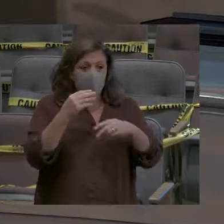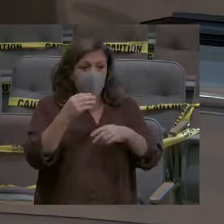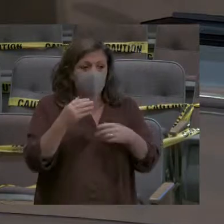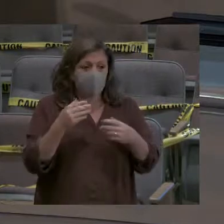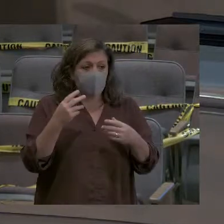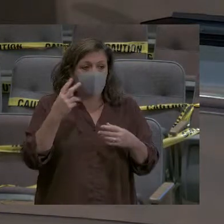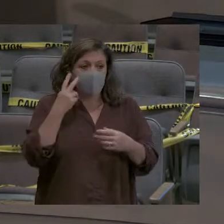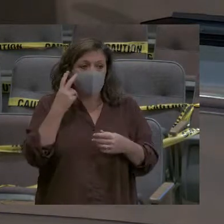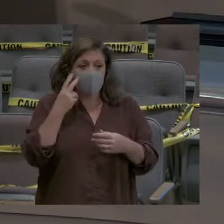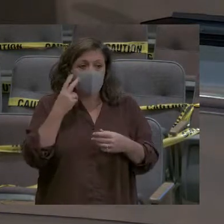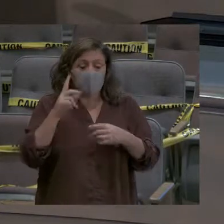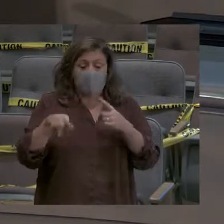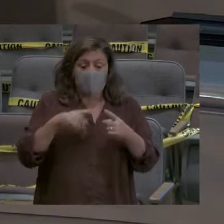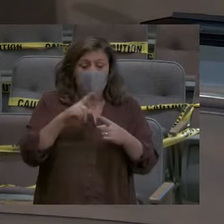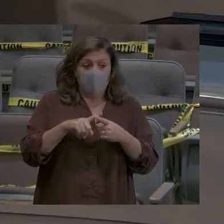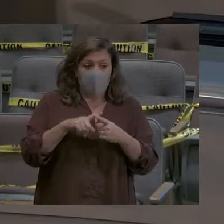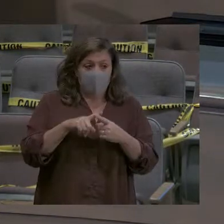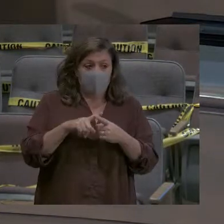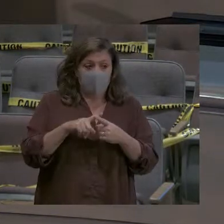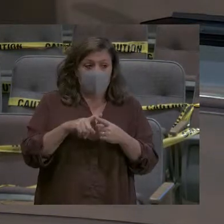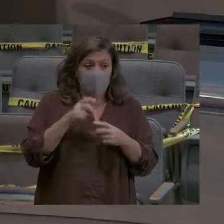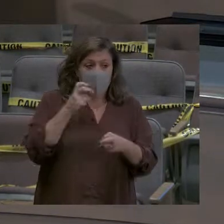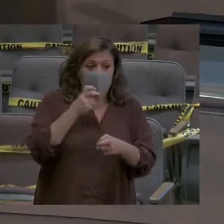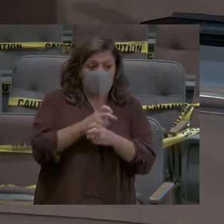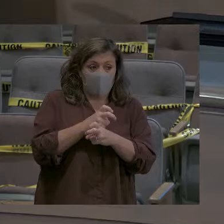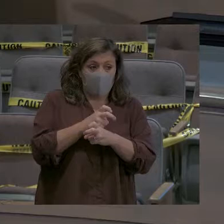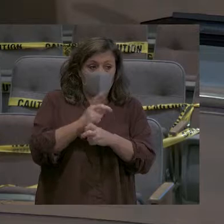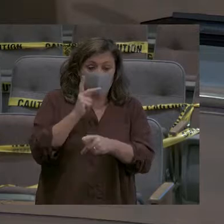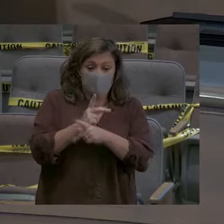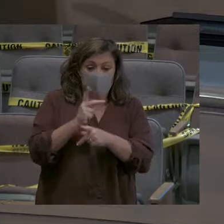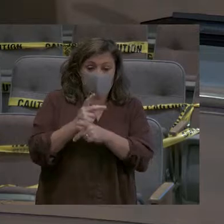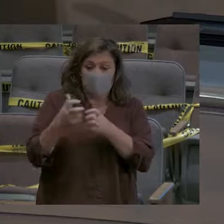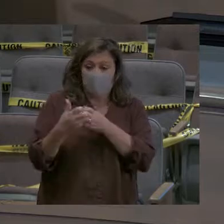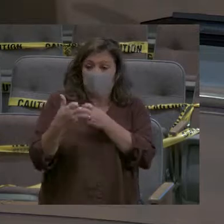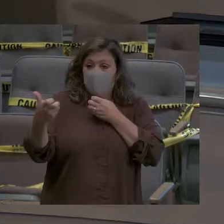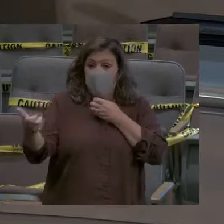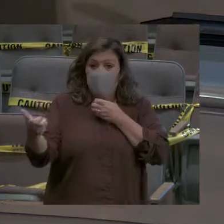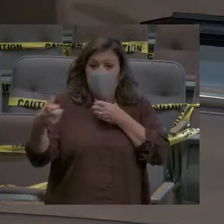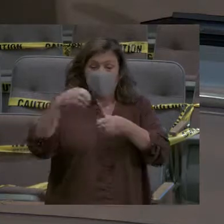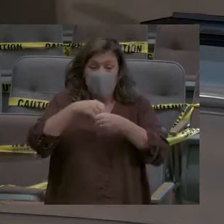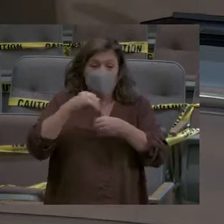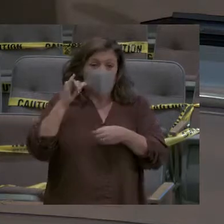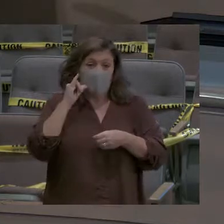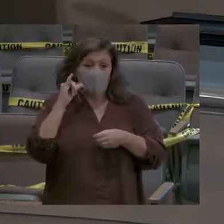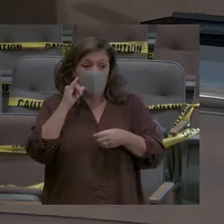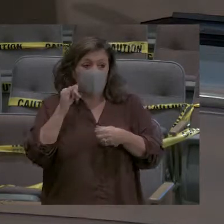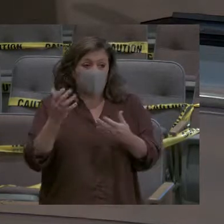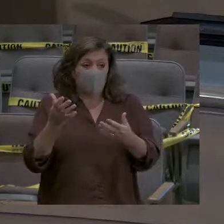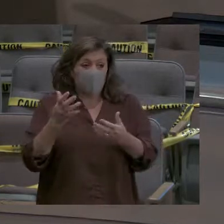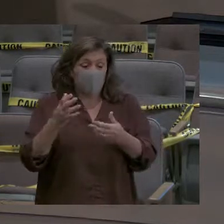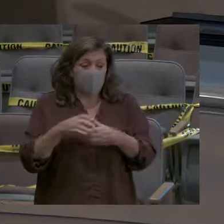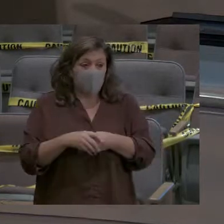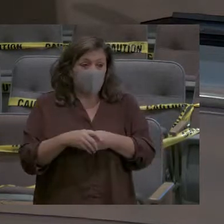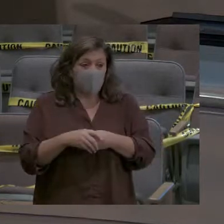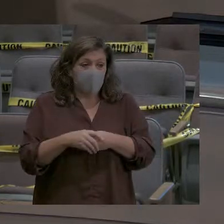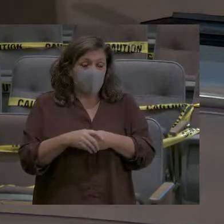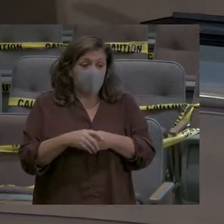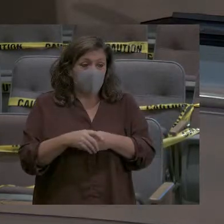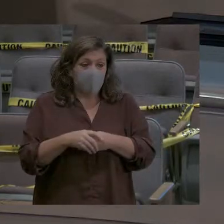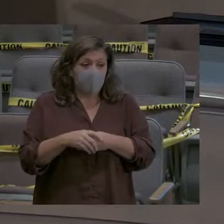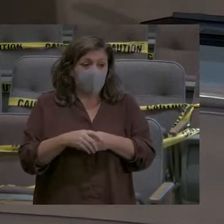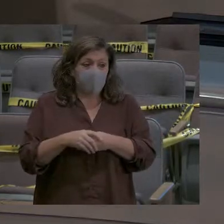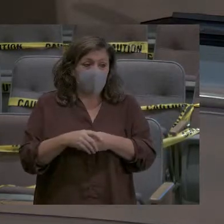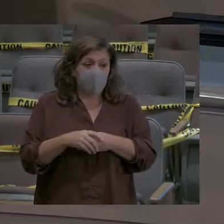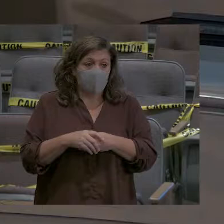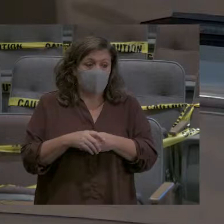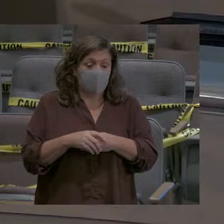that when it's difficult to maintain social distance within a club or bar because individuals are within